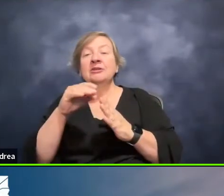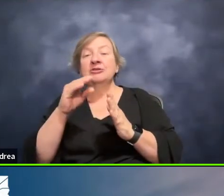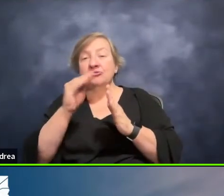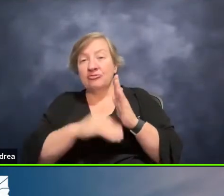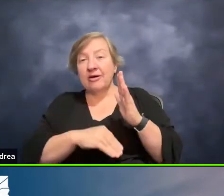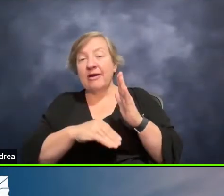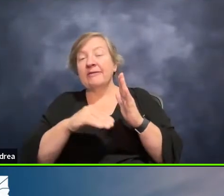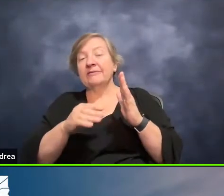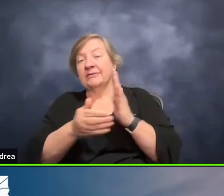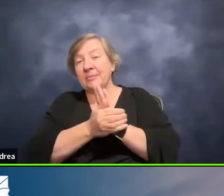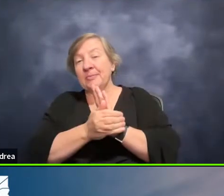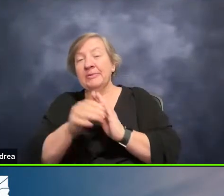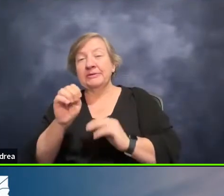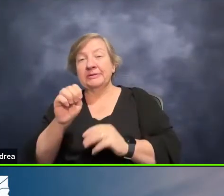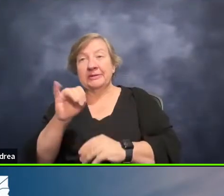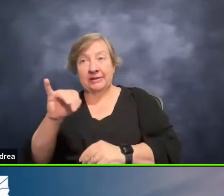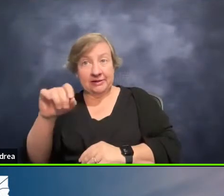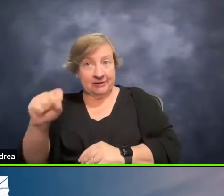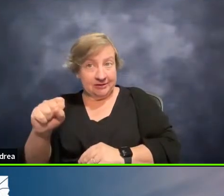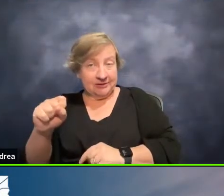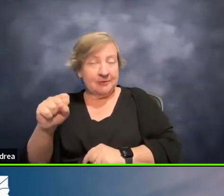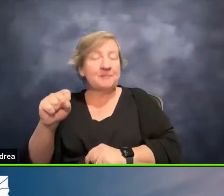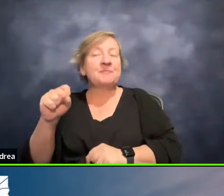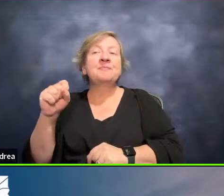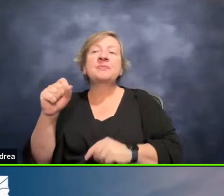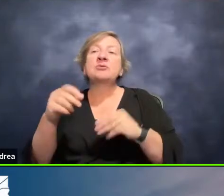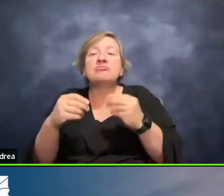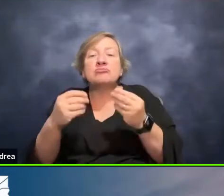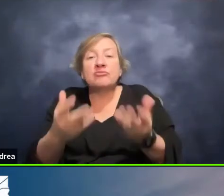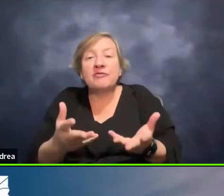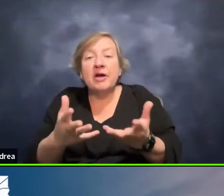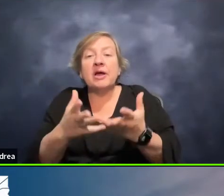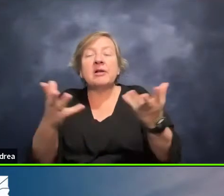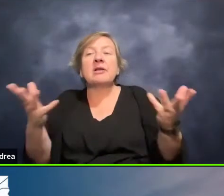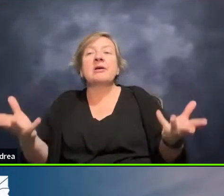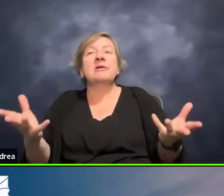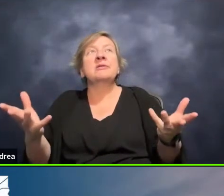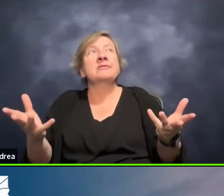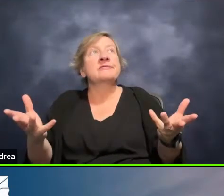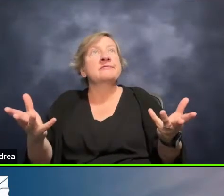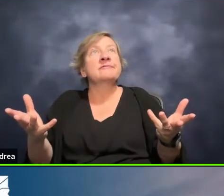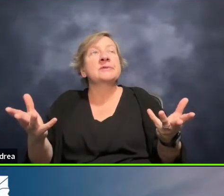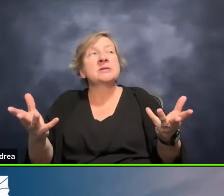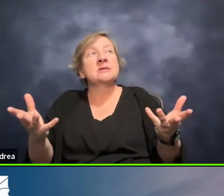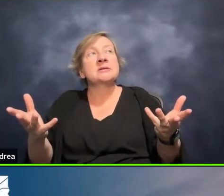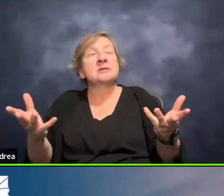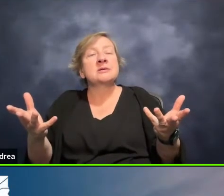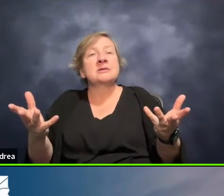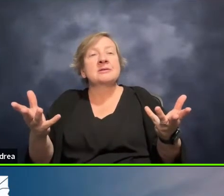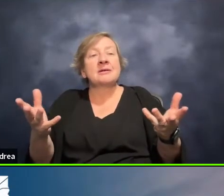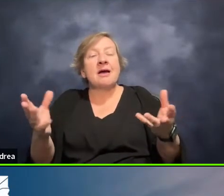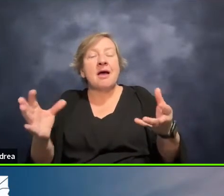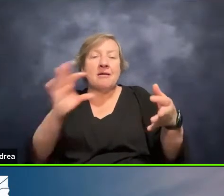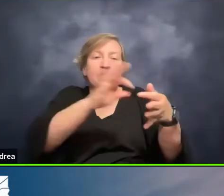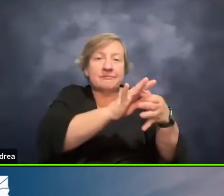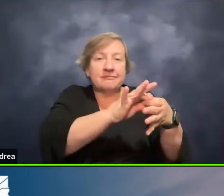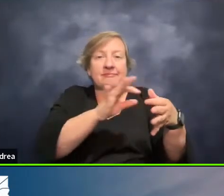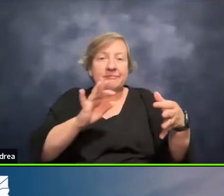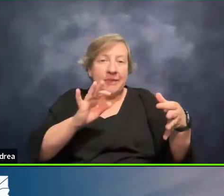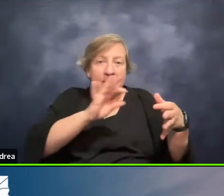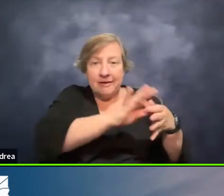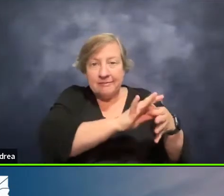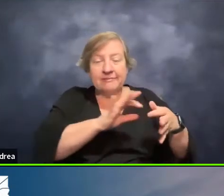EIS is provide a lot of breadcrumbs, if you will,